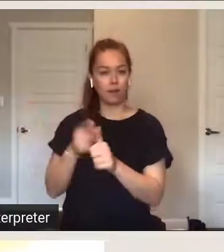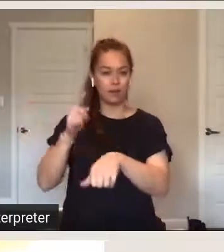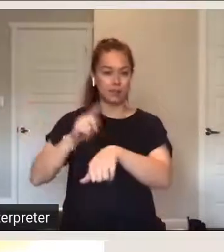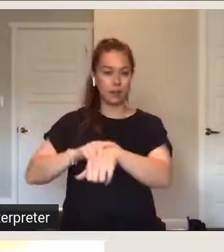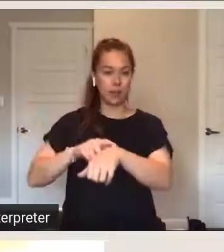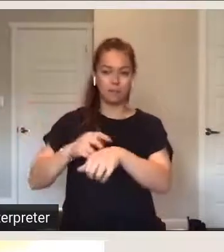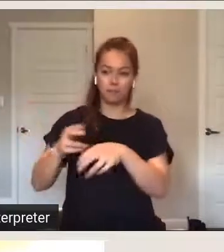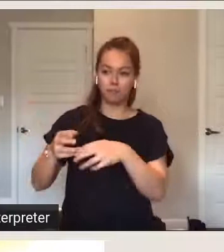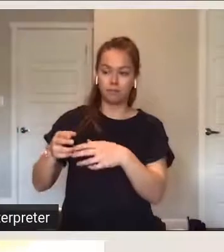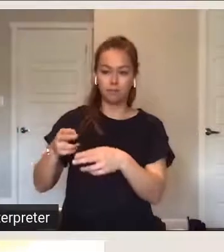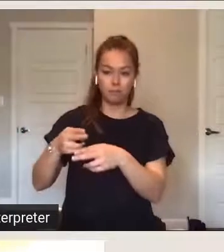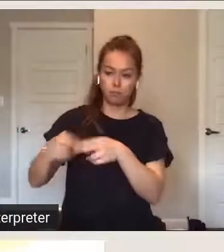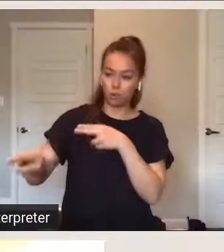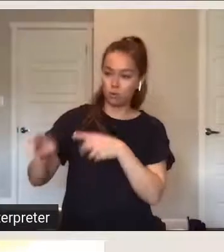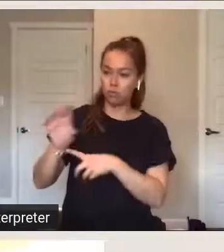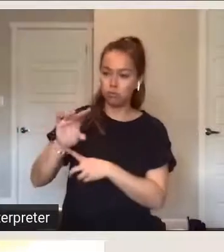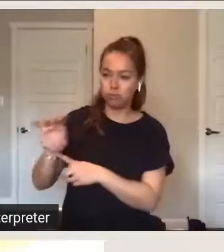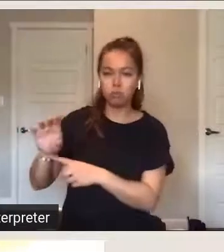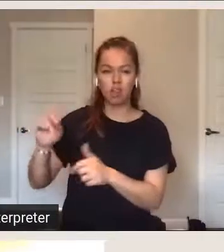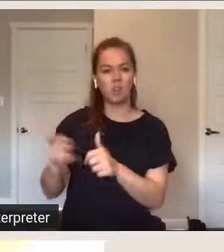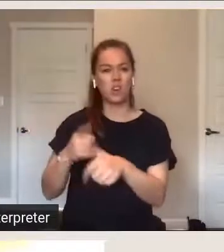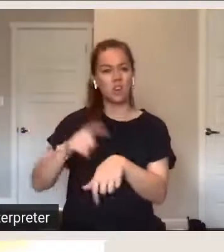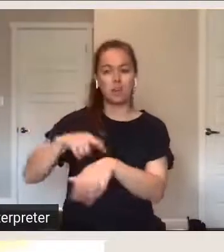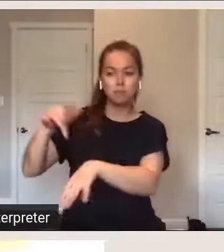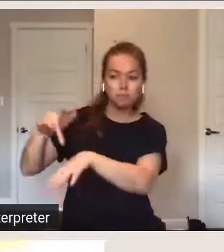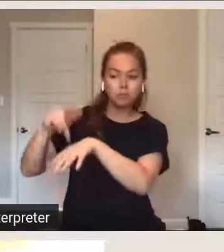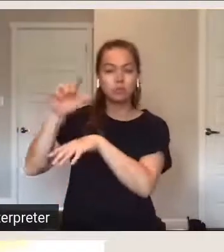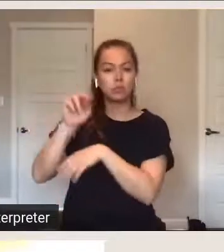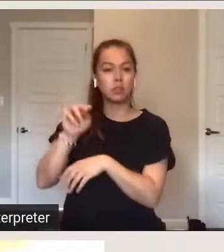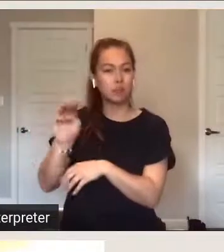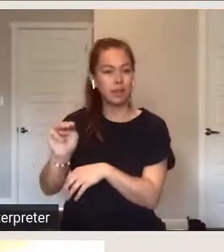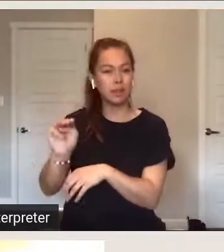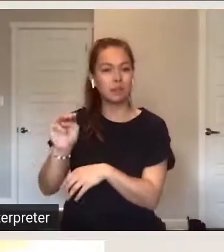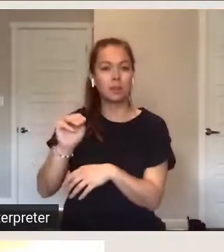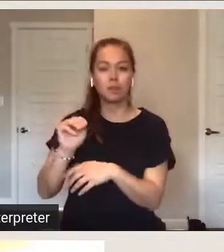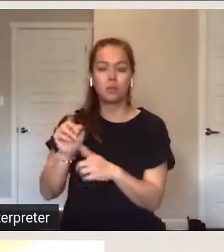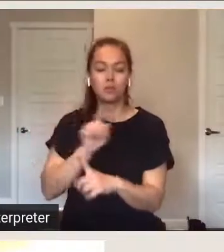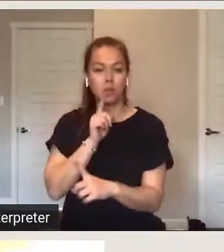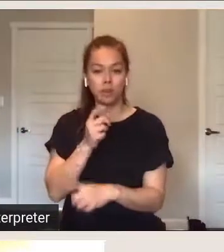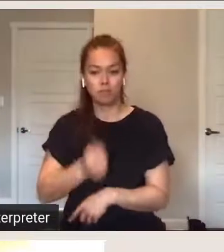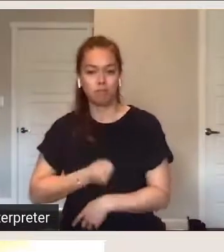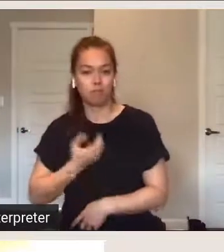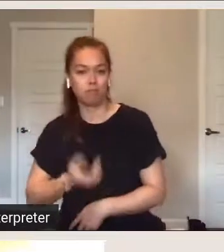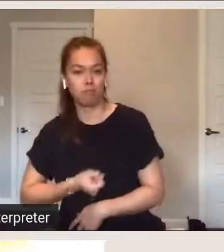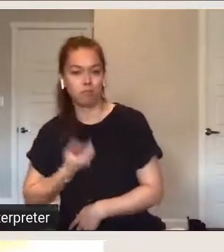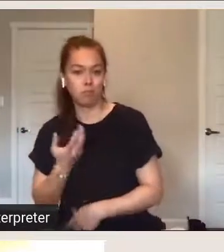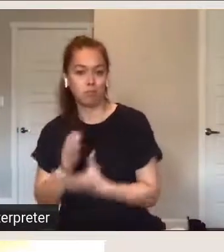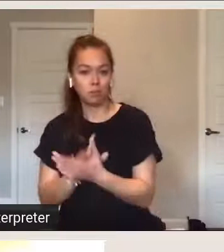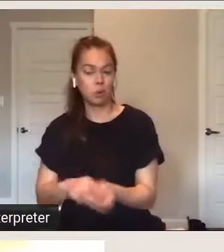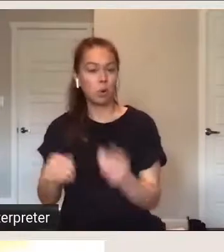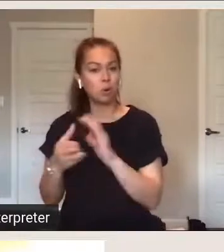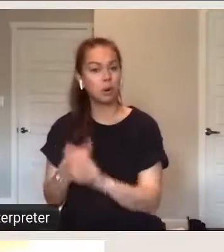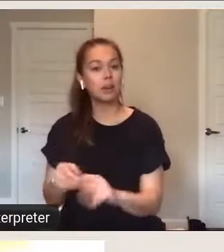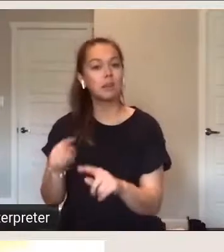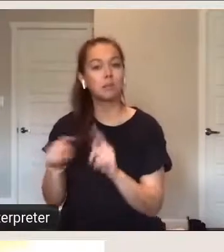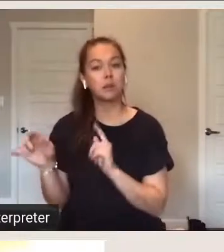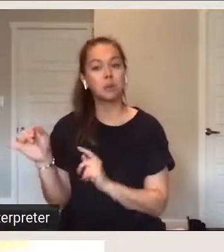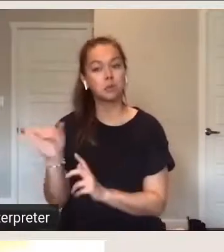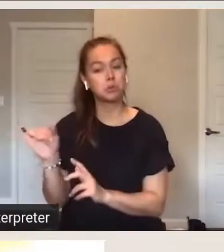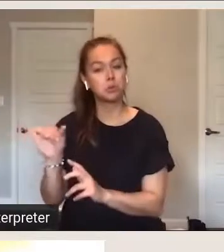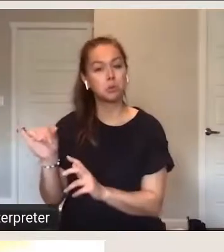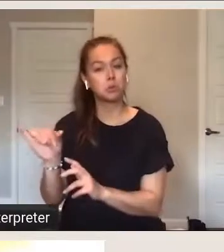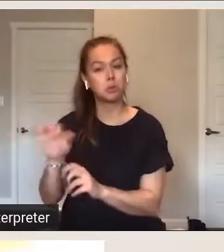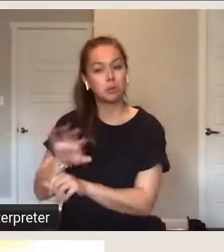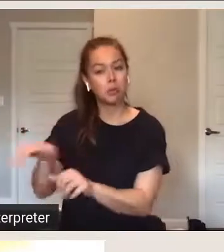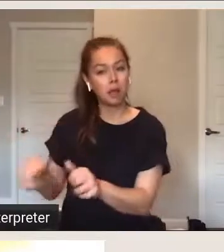like New Mexico. As much as mm-hmm. this is a narrative story, it is also very much about the process behind making the film.